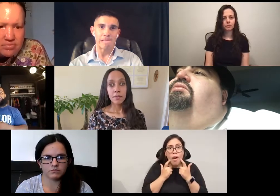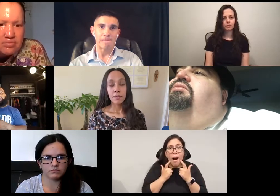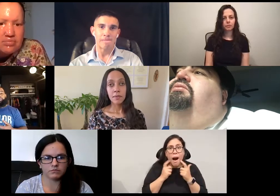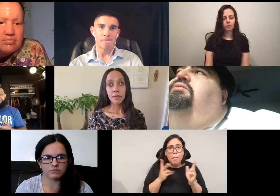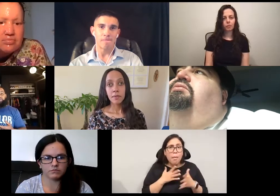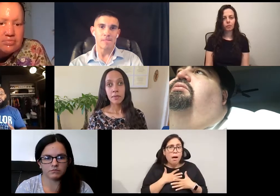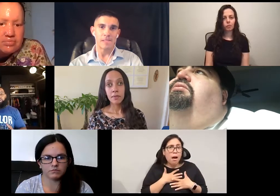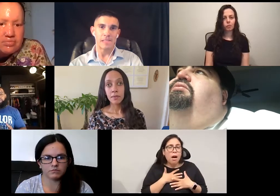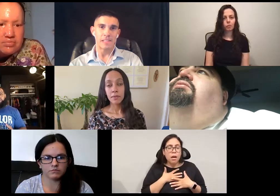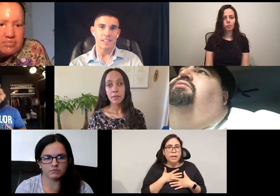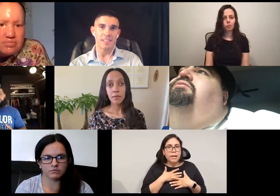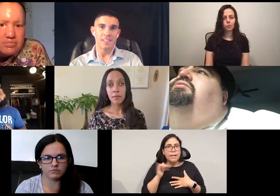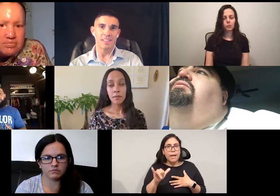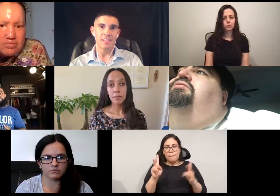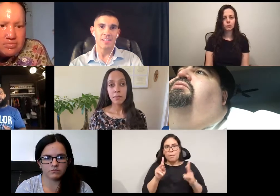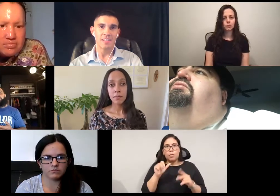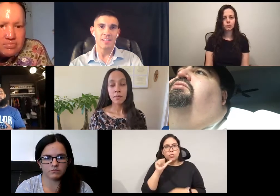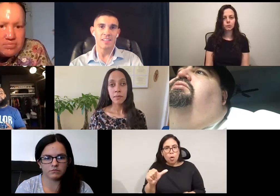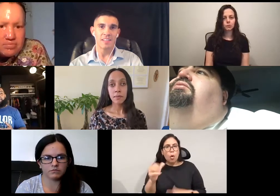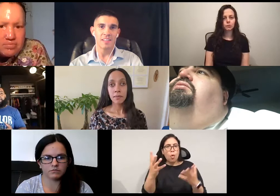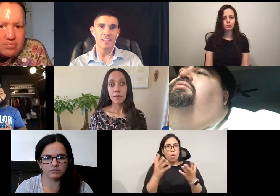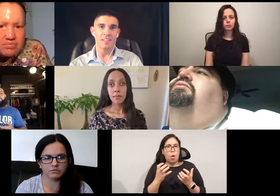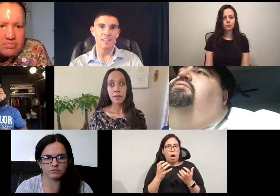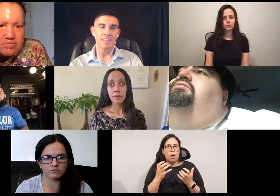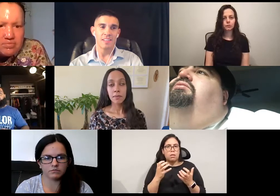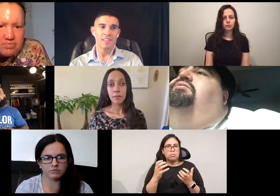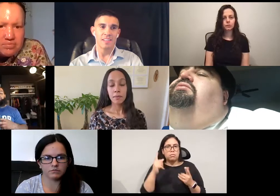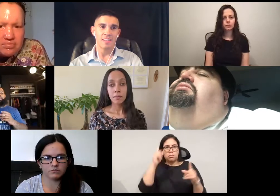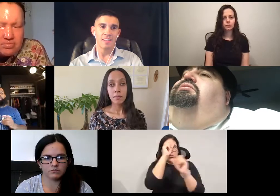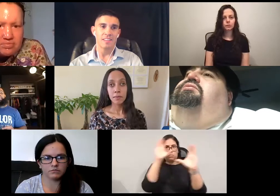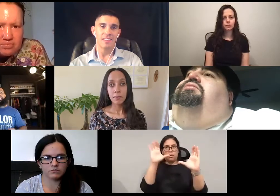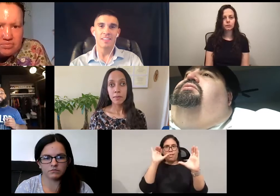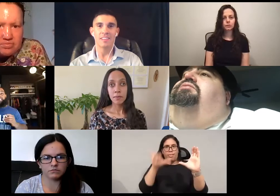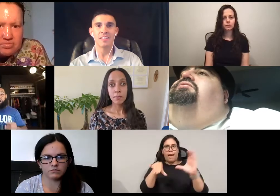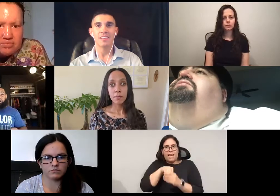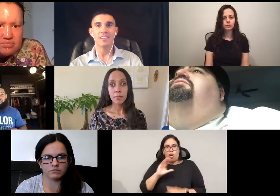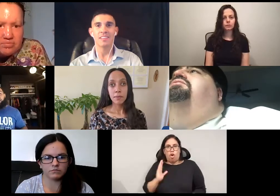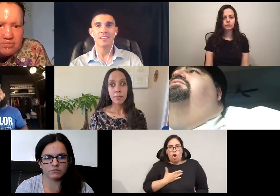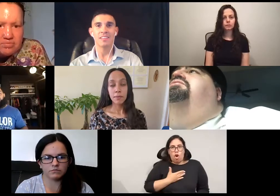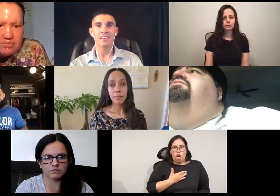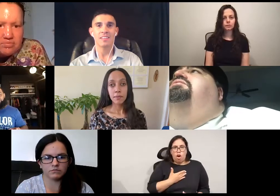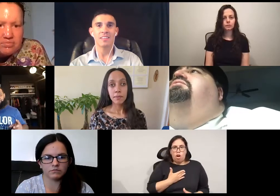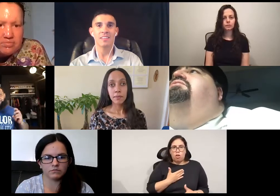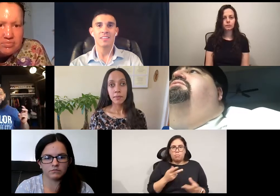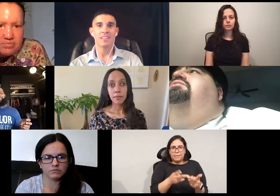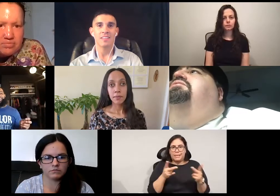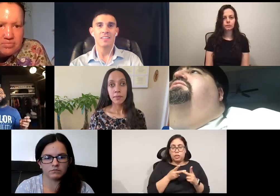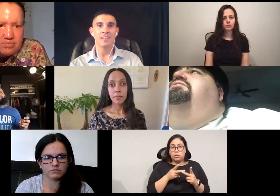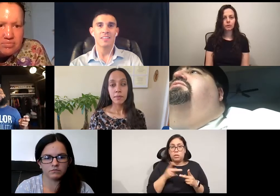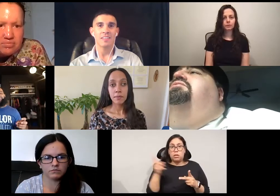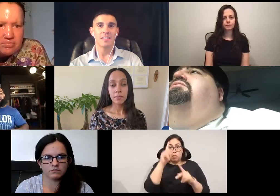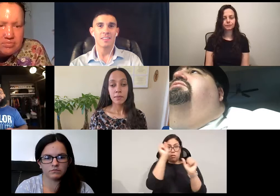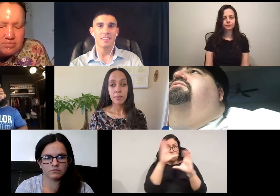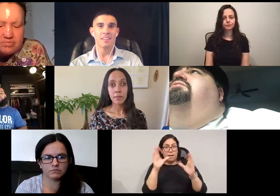don't want to see themselves in our position. That's how it is. And so everything that they see as overcome, in a